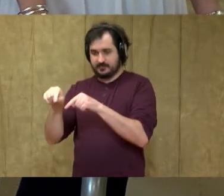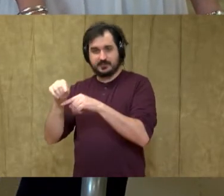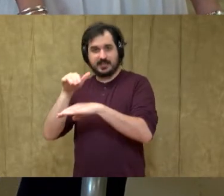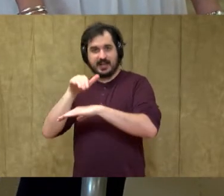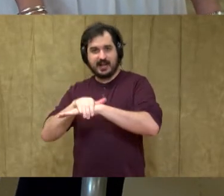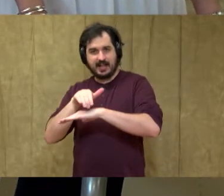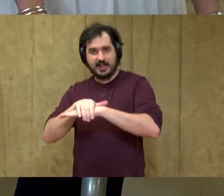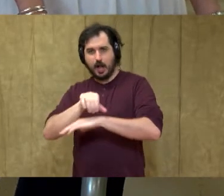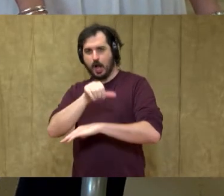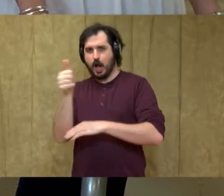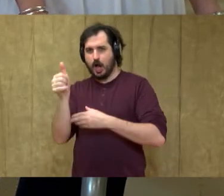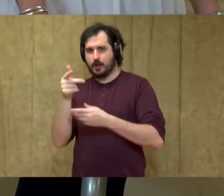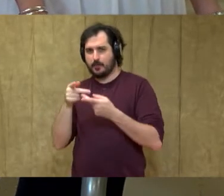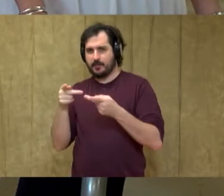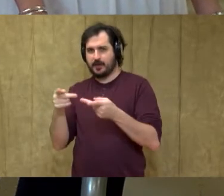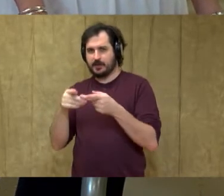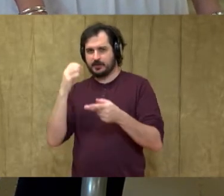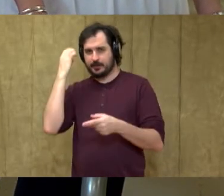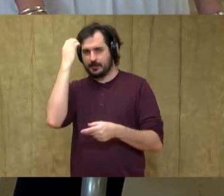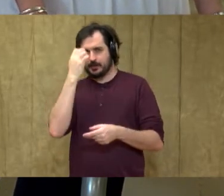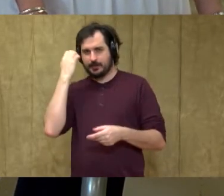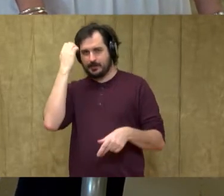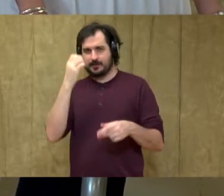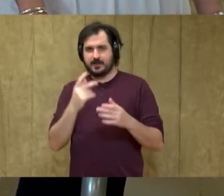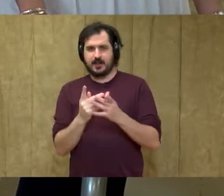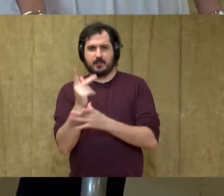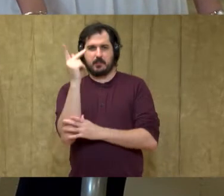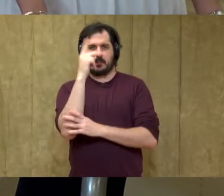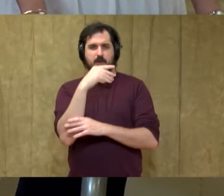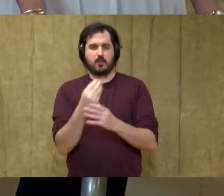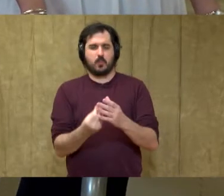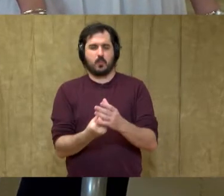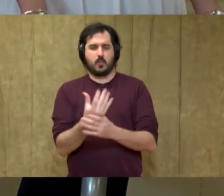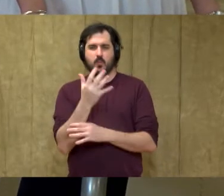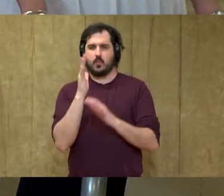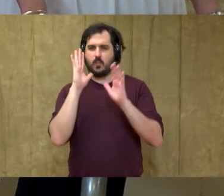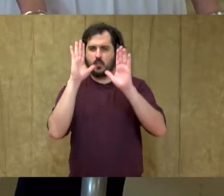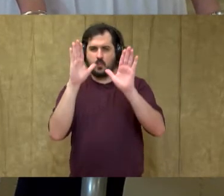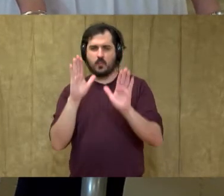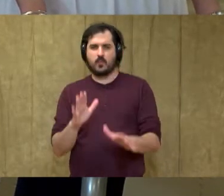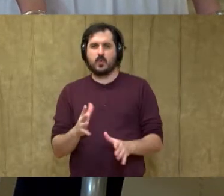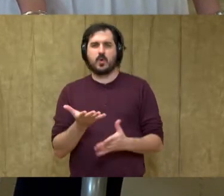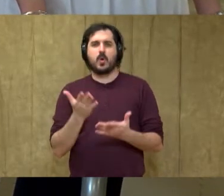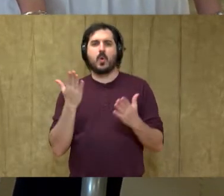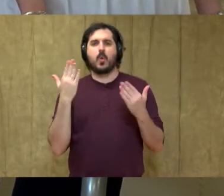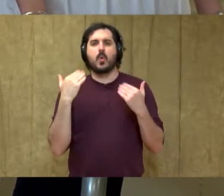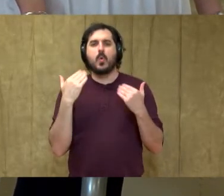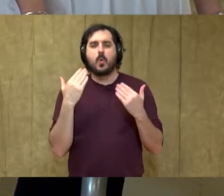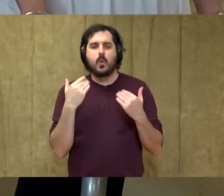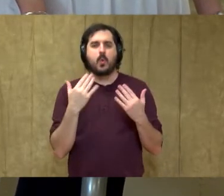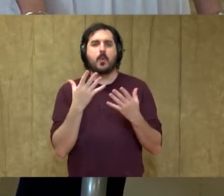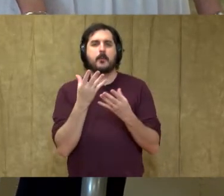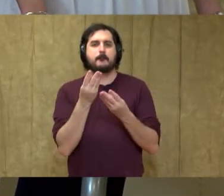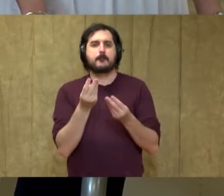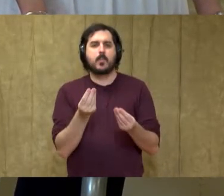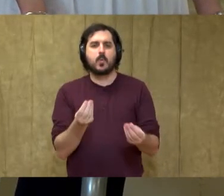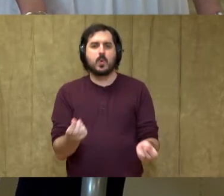plants grew well in the cool, moist climate. Soon, the potato became a major food